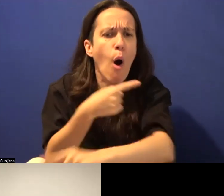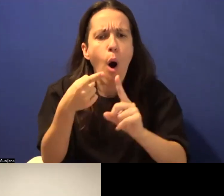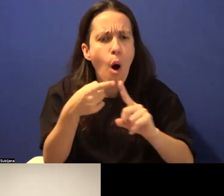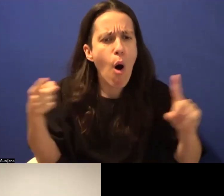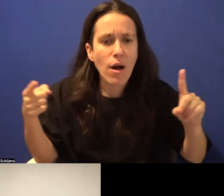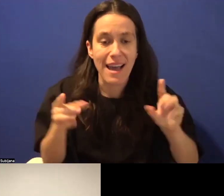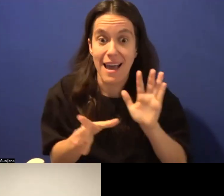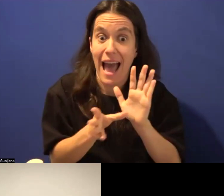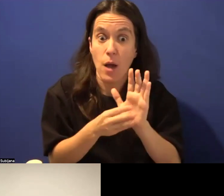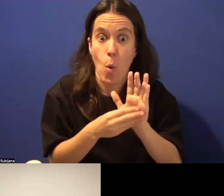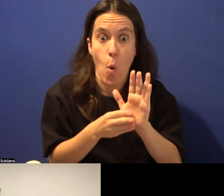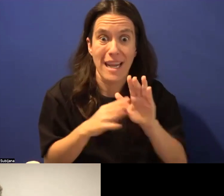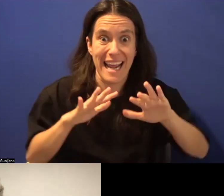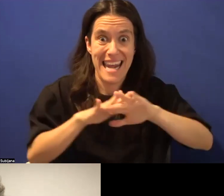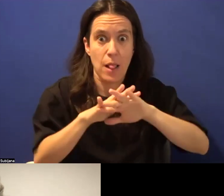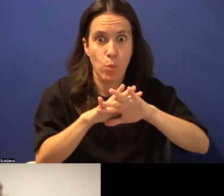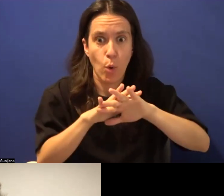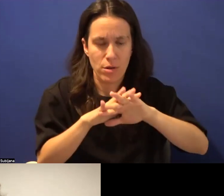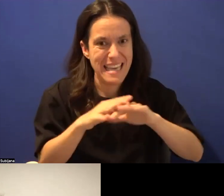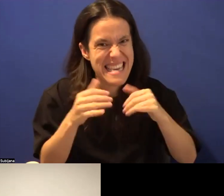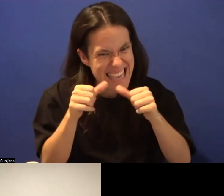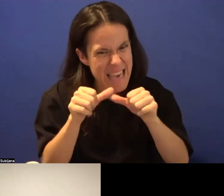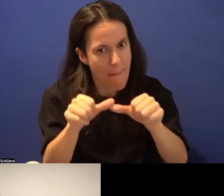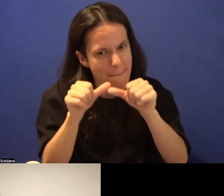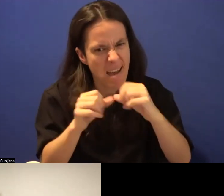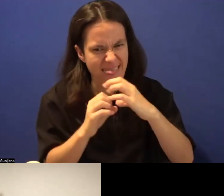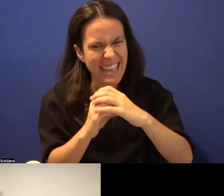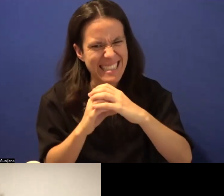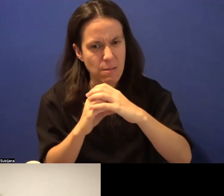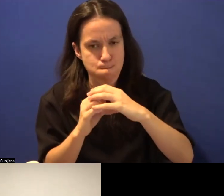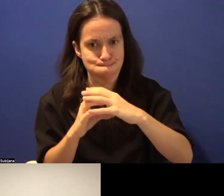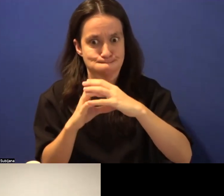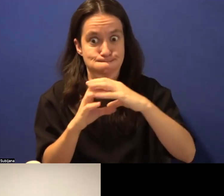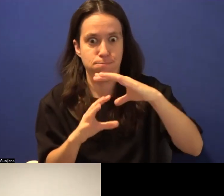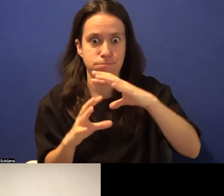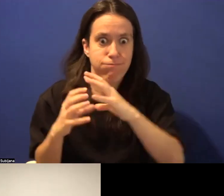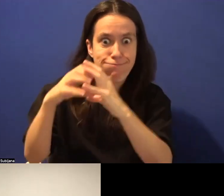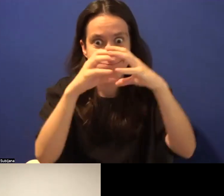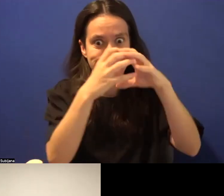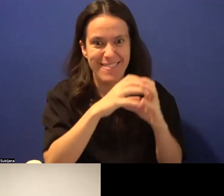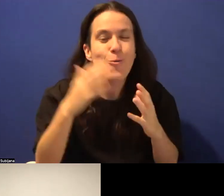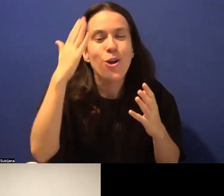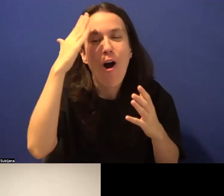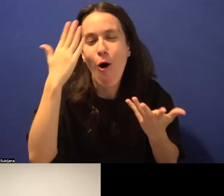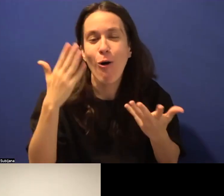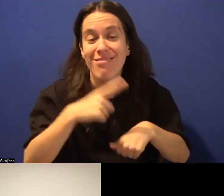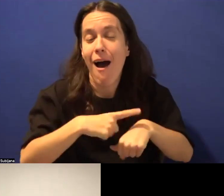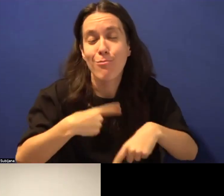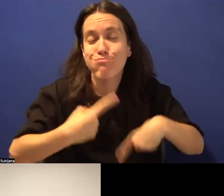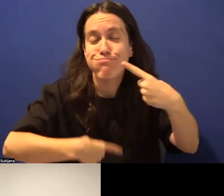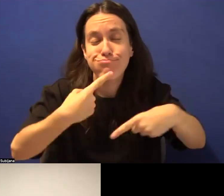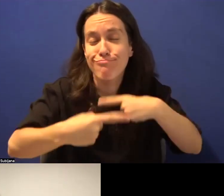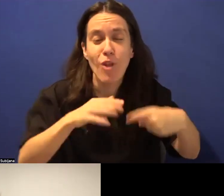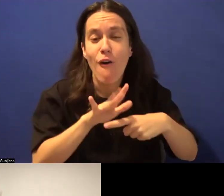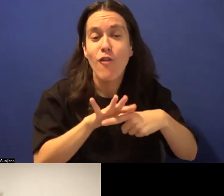iconic network would keep their density. As we know that, I mean, as time goes, phonological change applies to all sorts